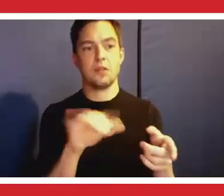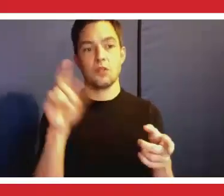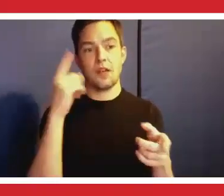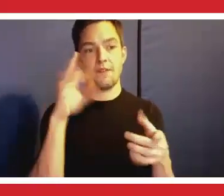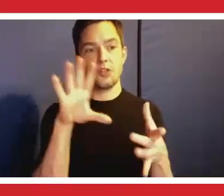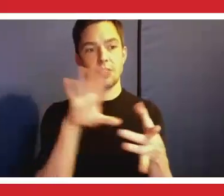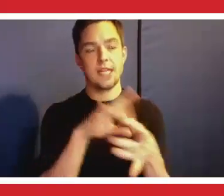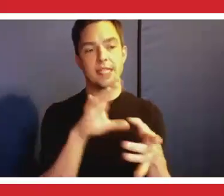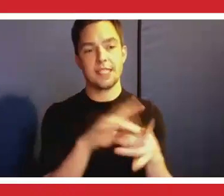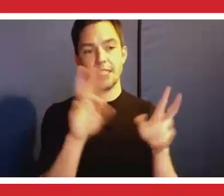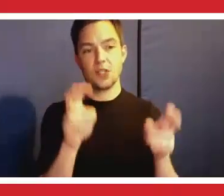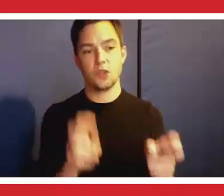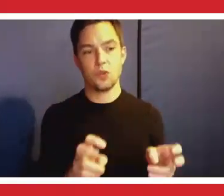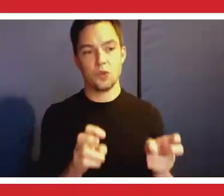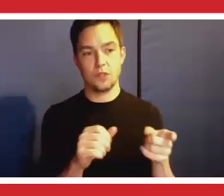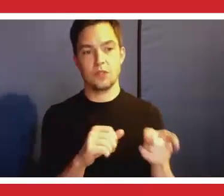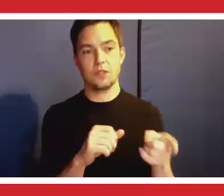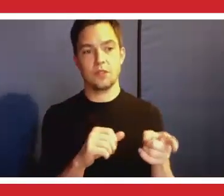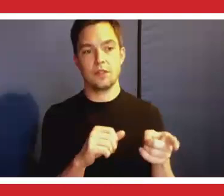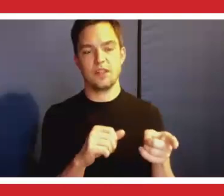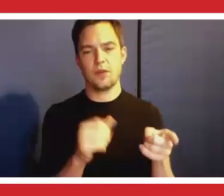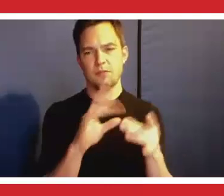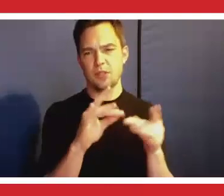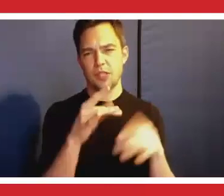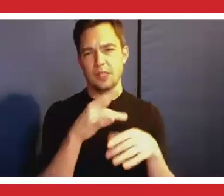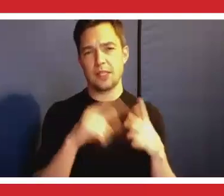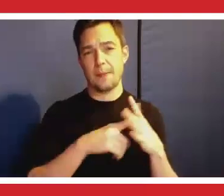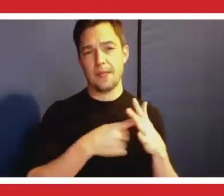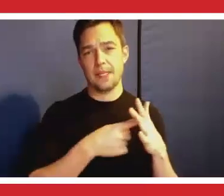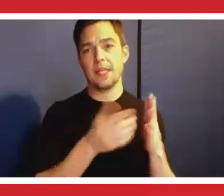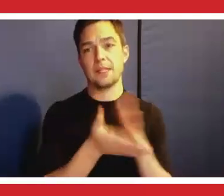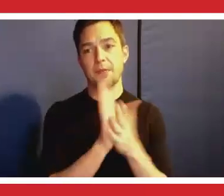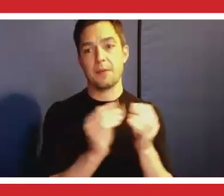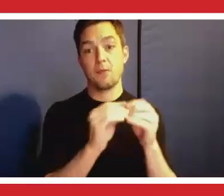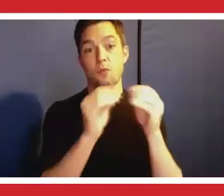connectivity issue that was addressed at the beginning. It is becoming more and more difficult.